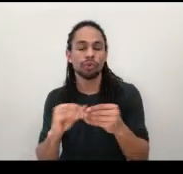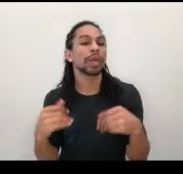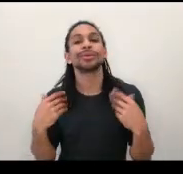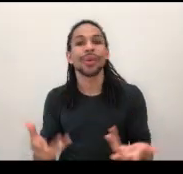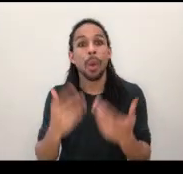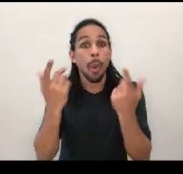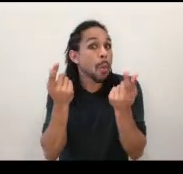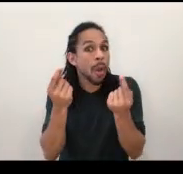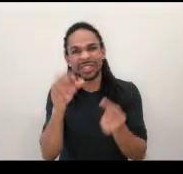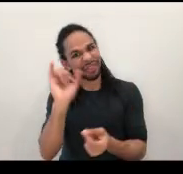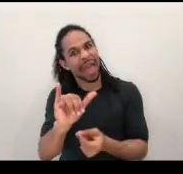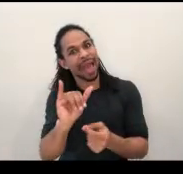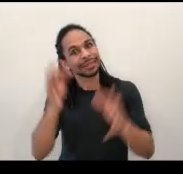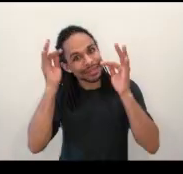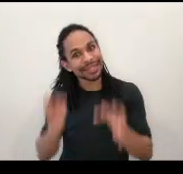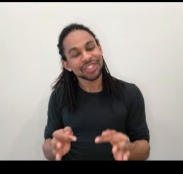yeah. Really, what was the decision